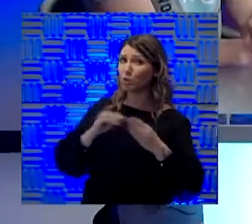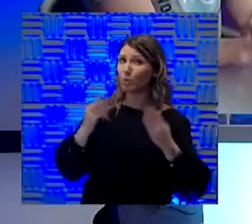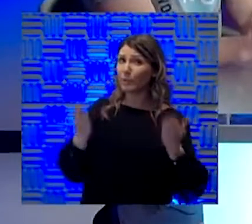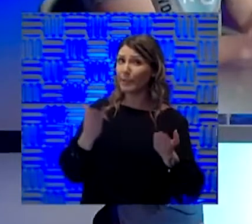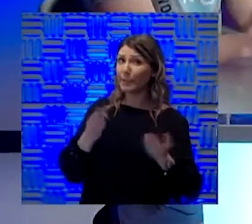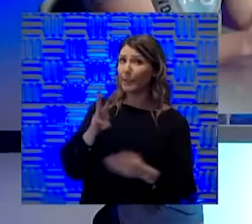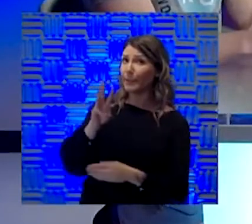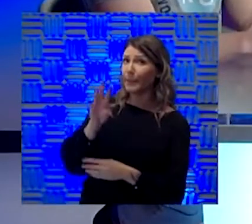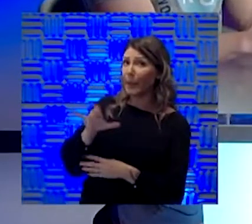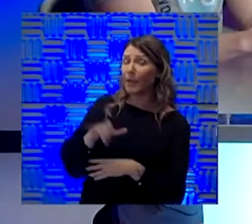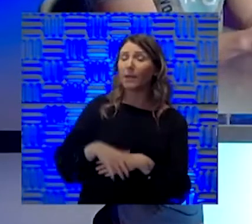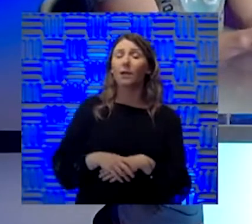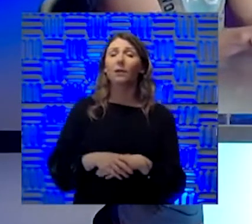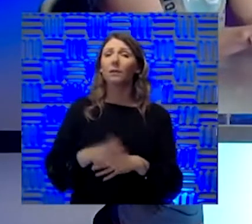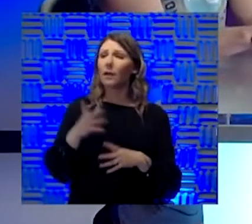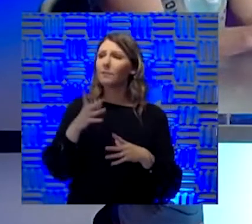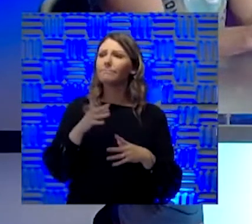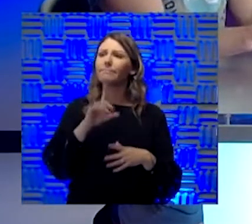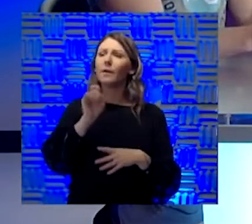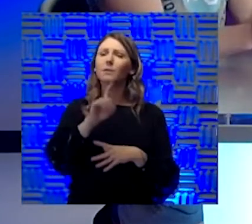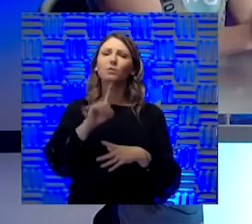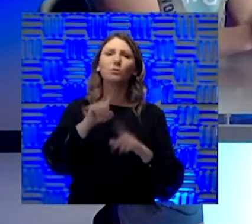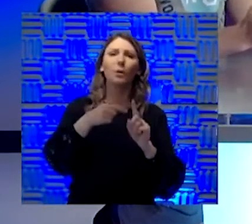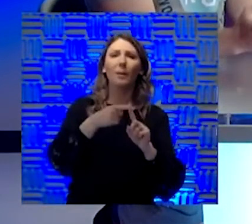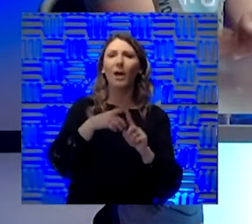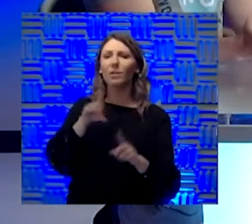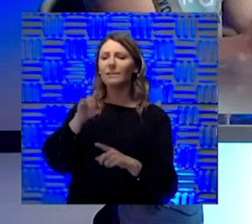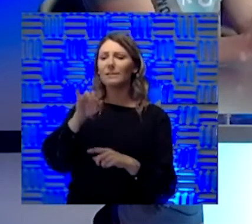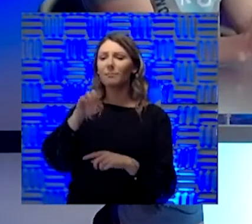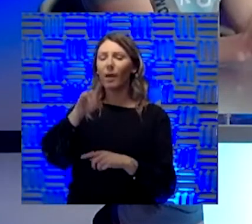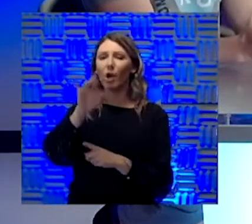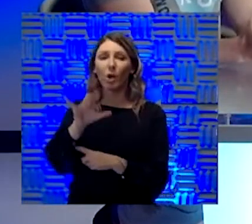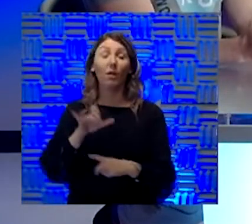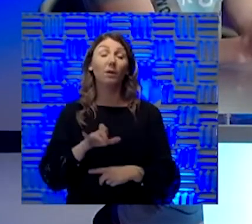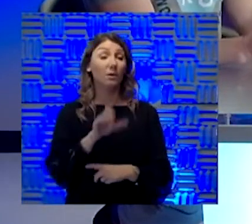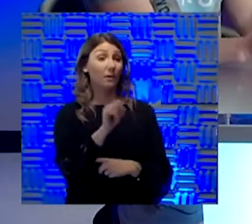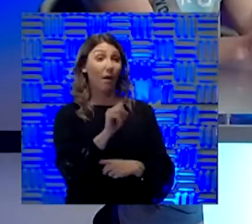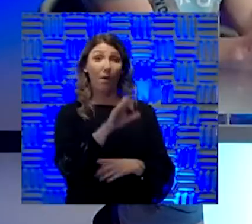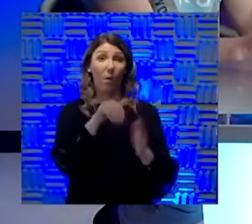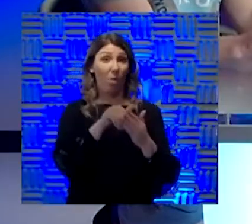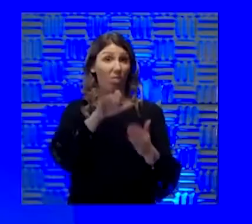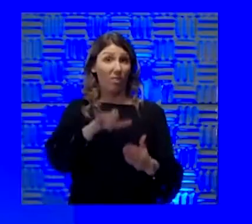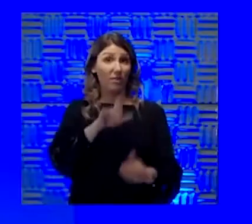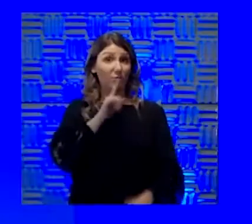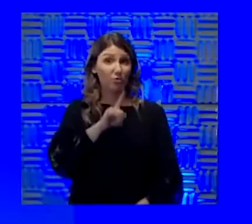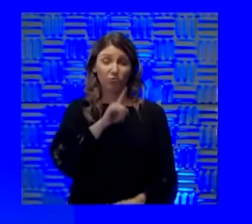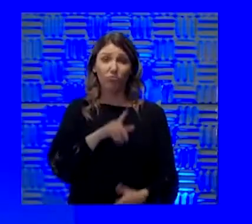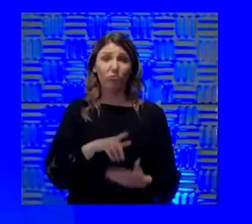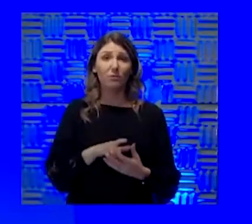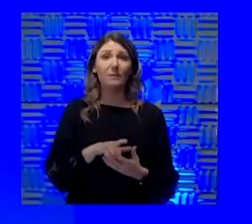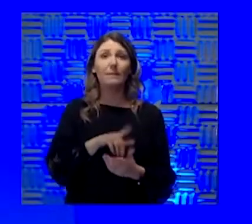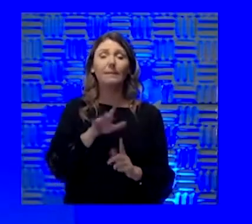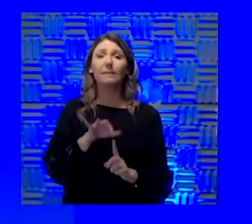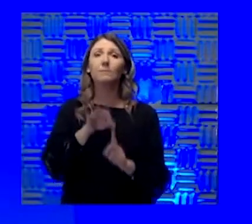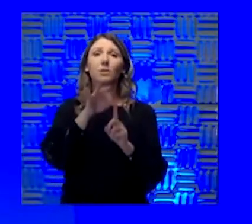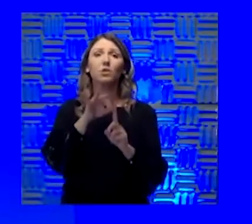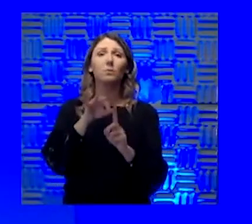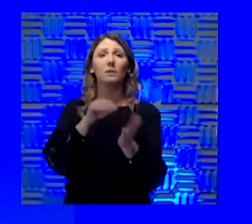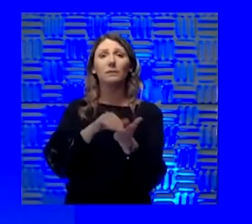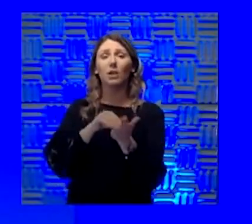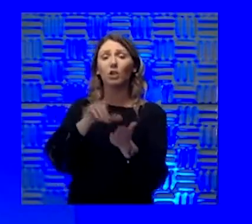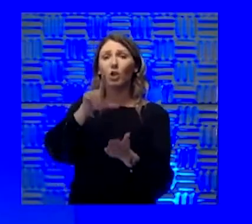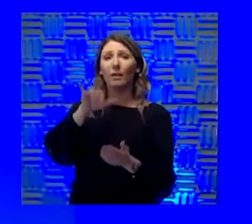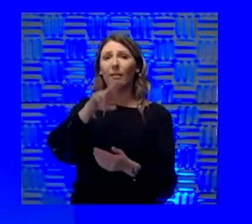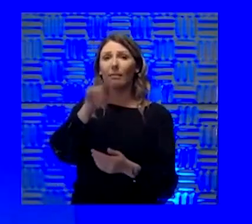answer that question that came up about disparity? Yeah, I think all of that is true. I echo all of that, and especially what Dr. Lisbon was talking about